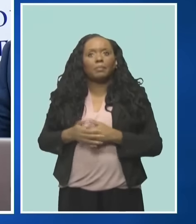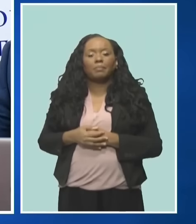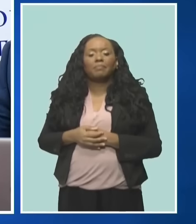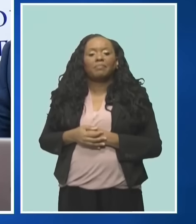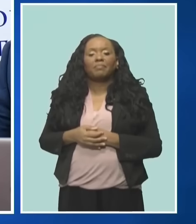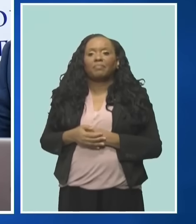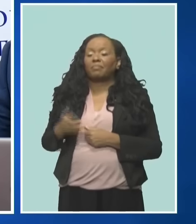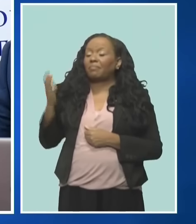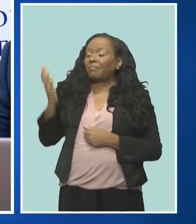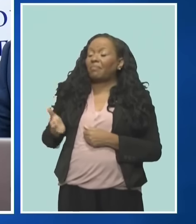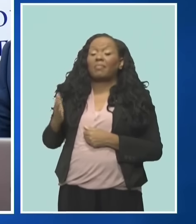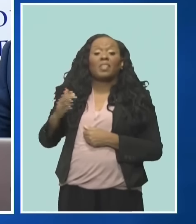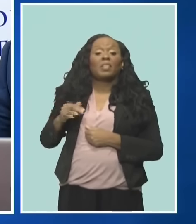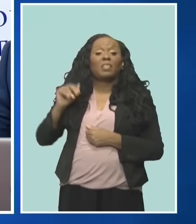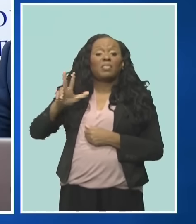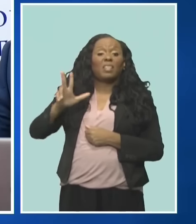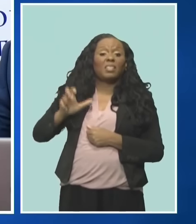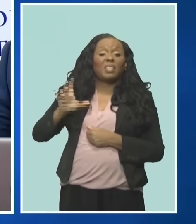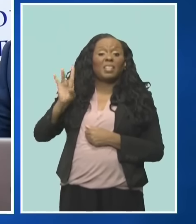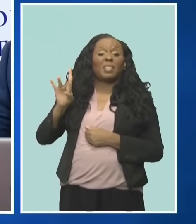welcomed